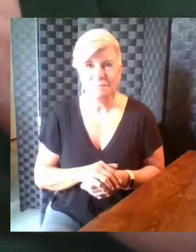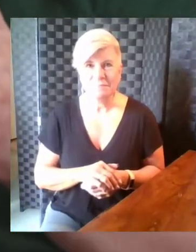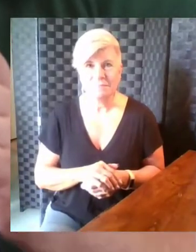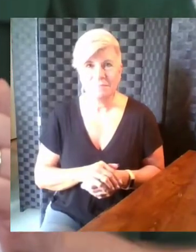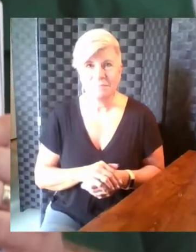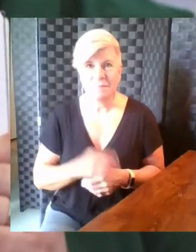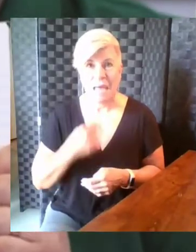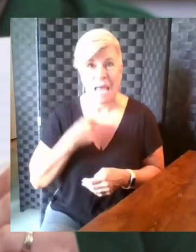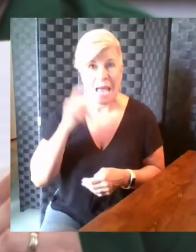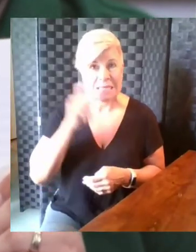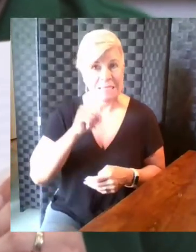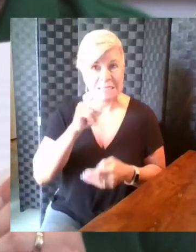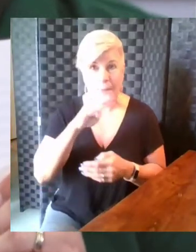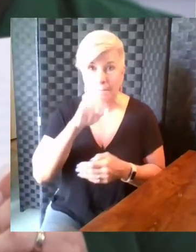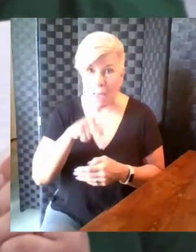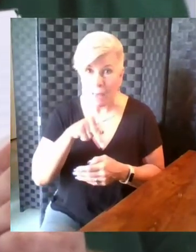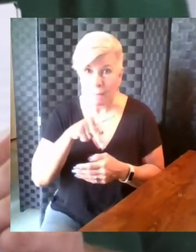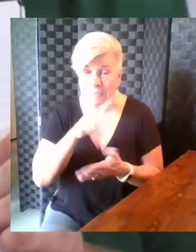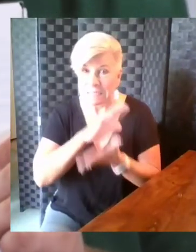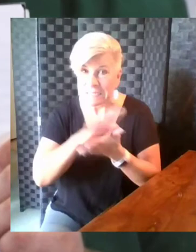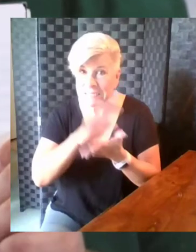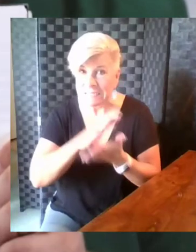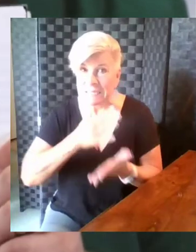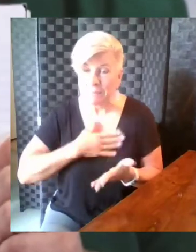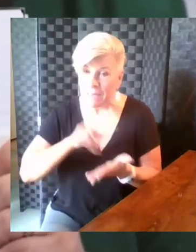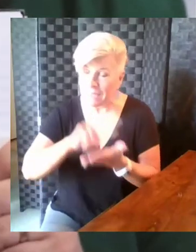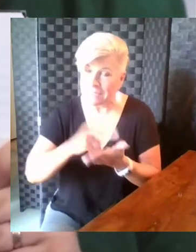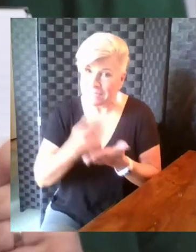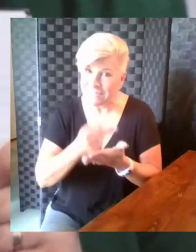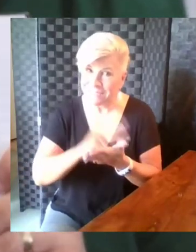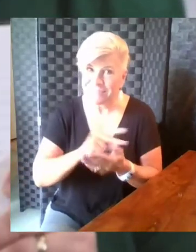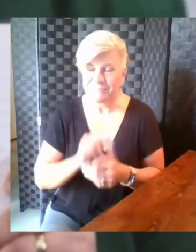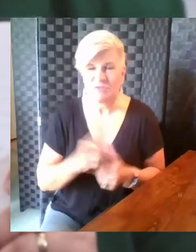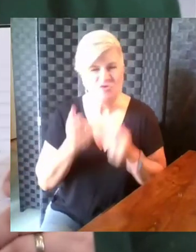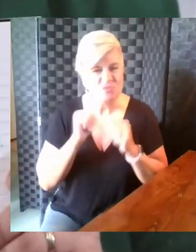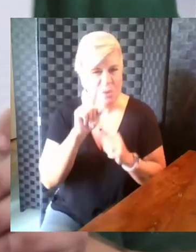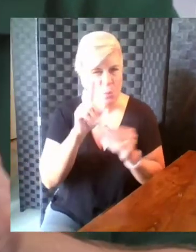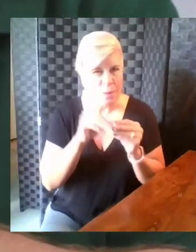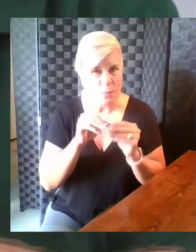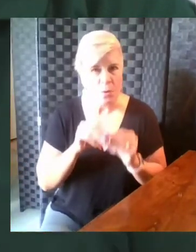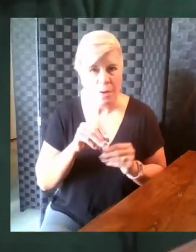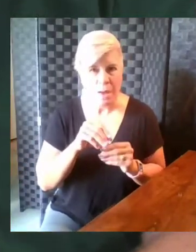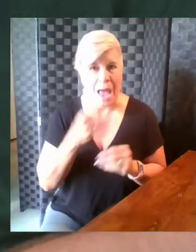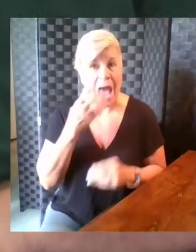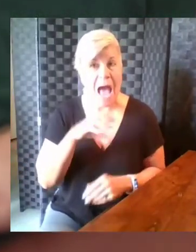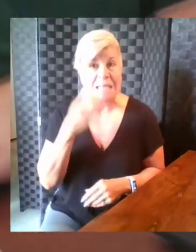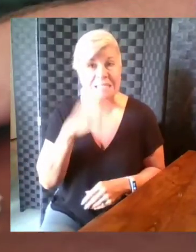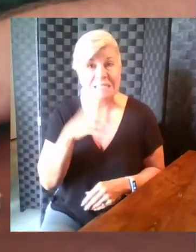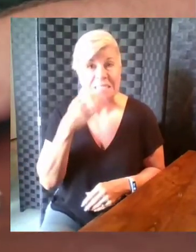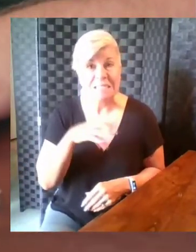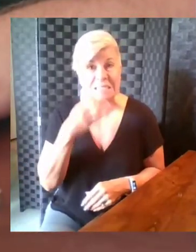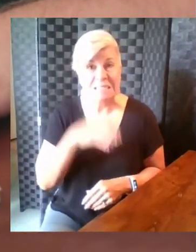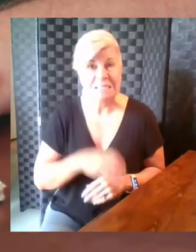And I used a big sentence for that one. Let's try it with one more of these words. Hot.